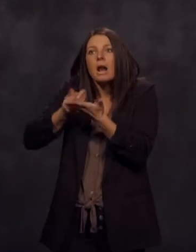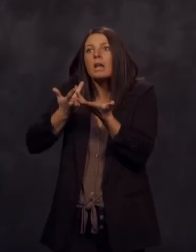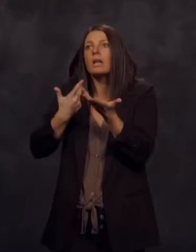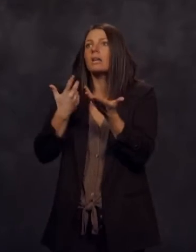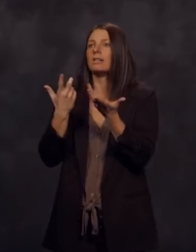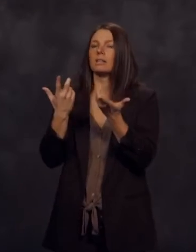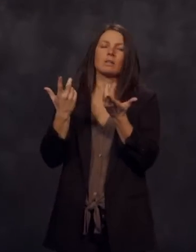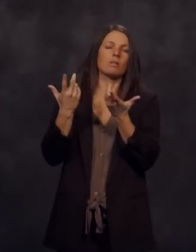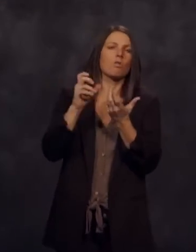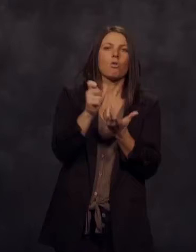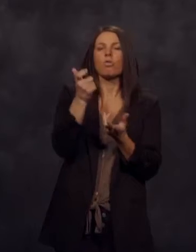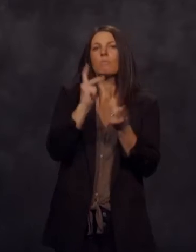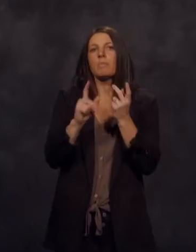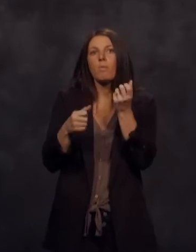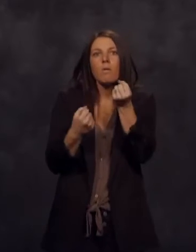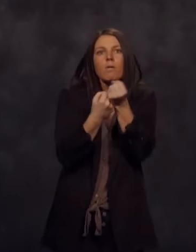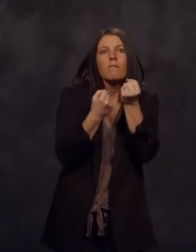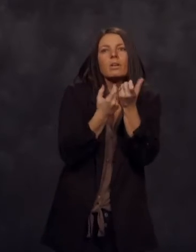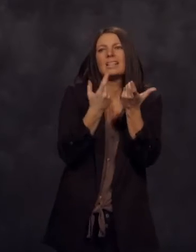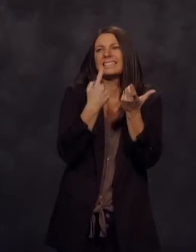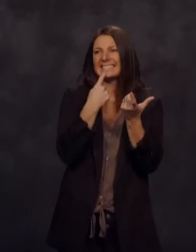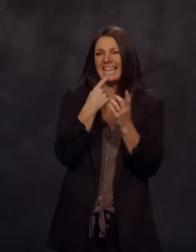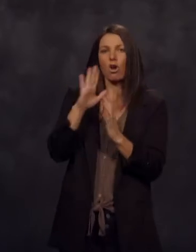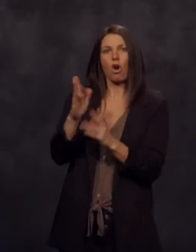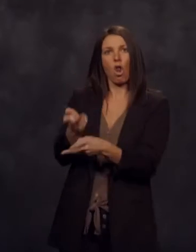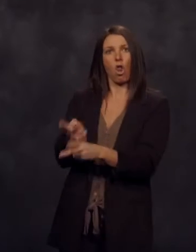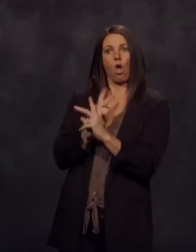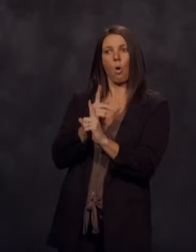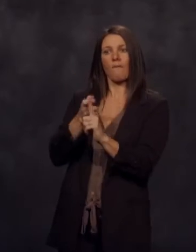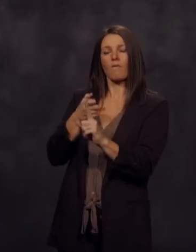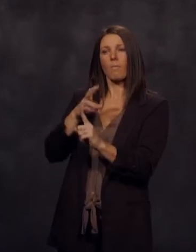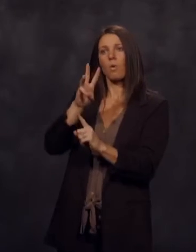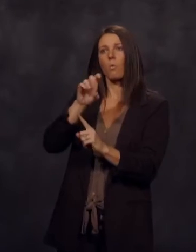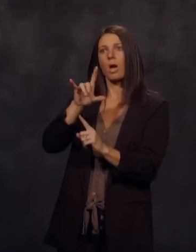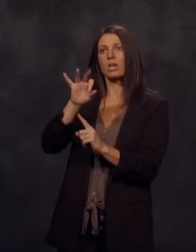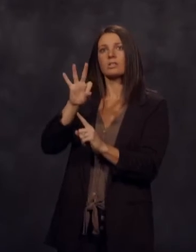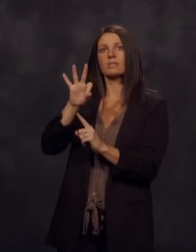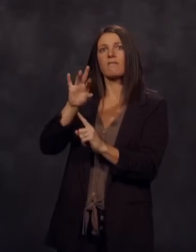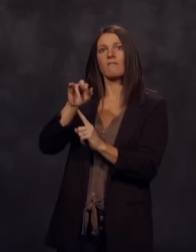student loan interest rate reform, saying that her loan from Wells Fargo had a